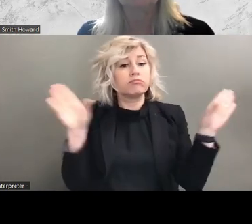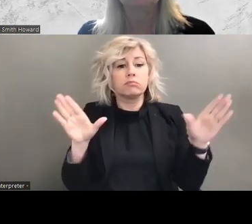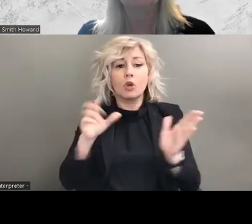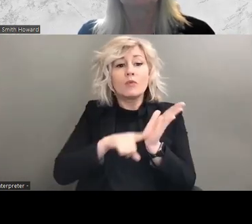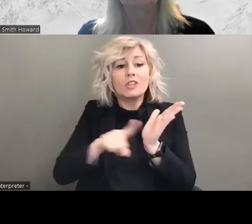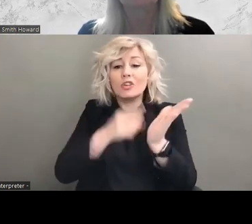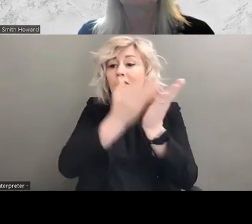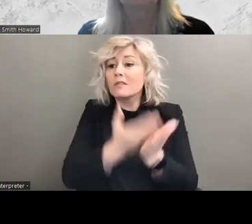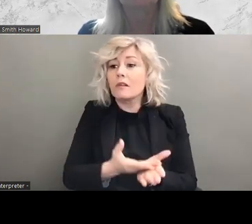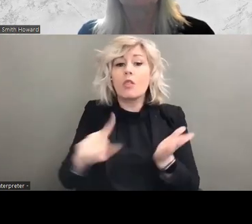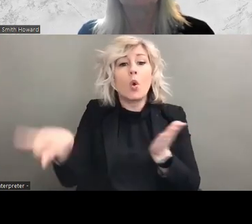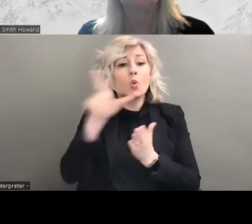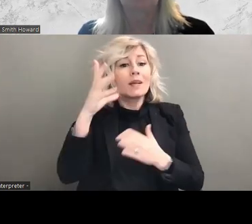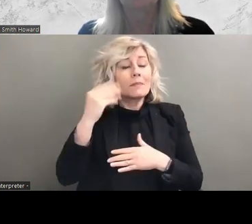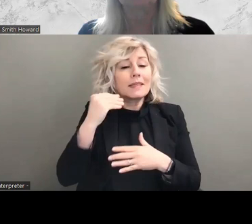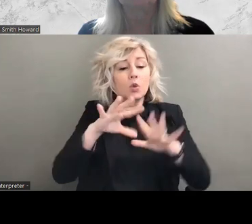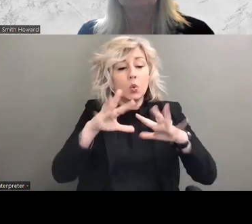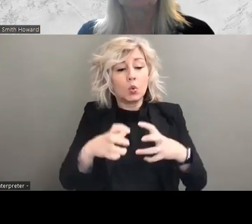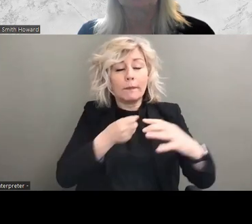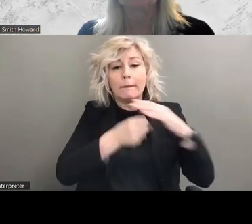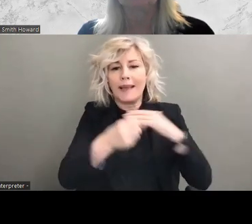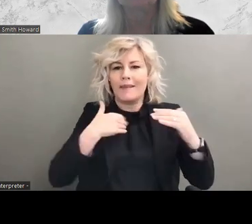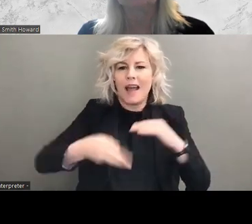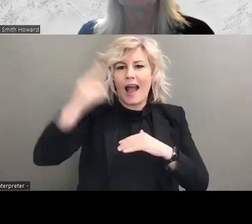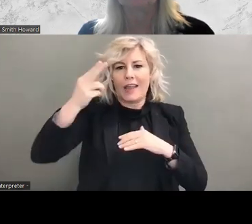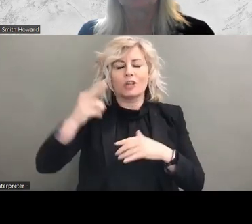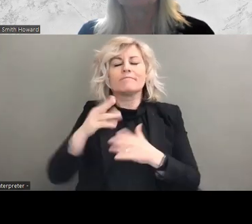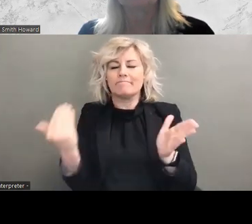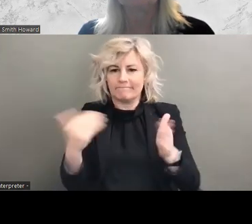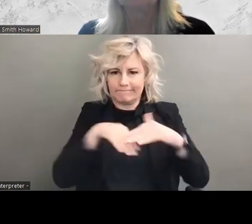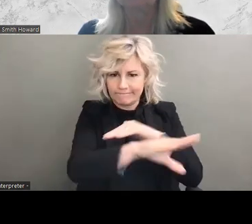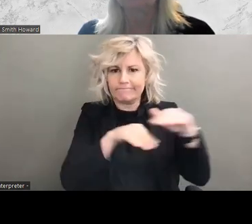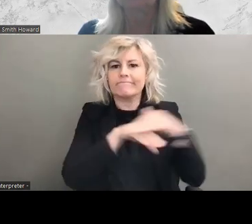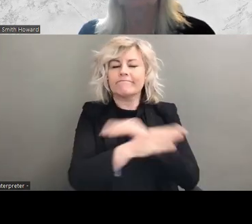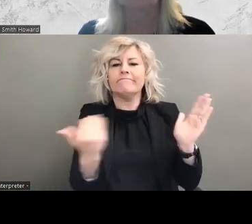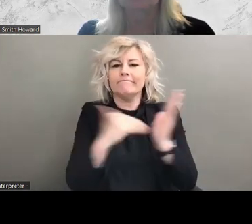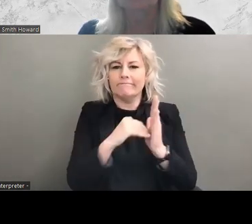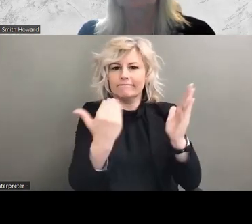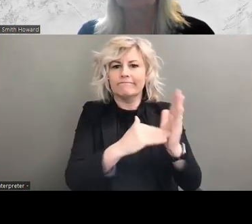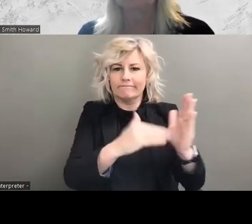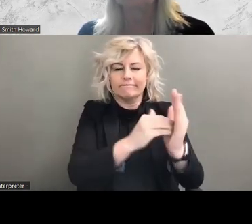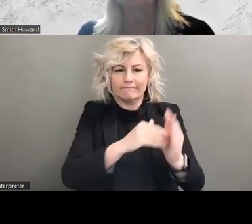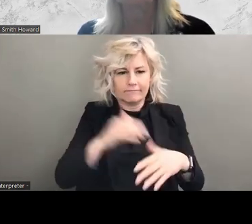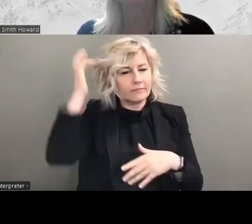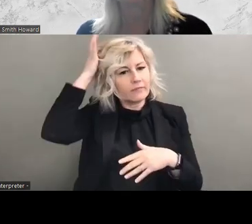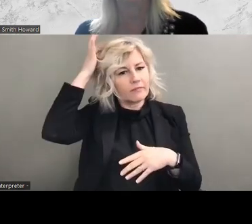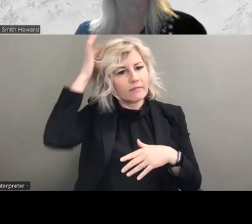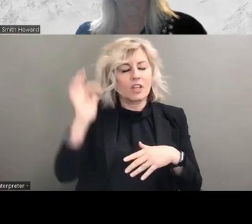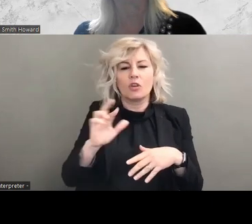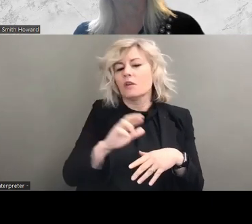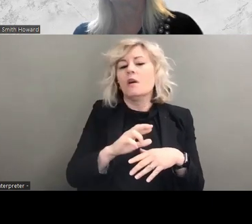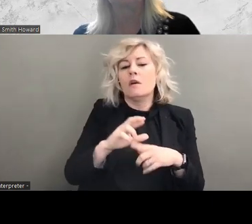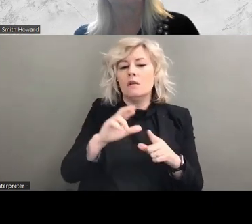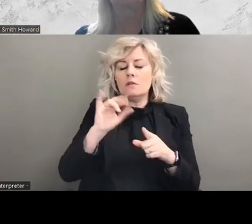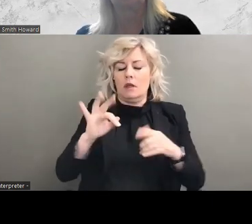indicates that youth who experience group placements have higher re-entry rates after exiting in other words, recidivism, right? If you were in the juvenile